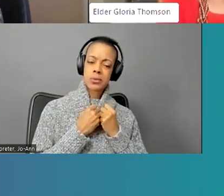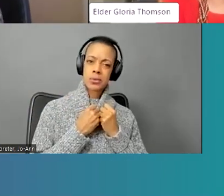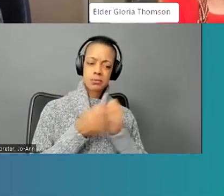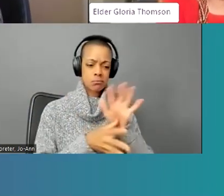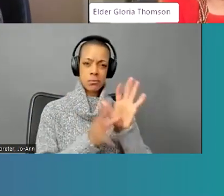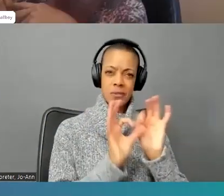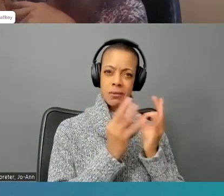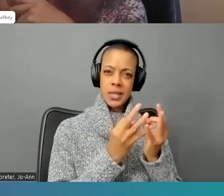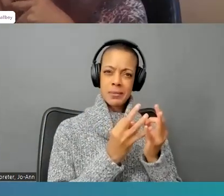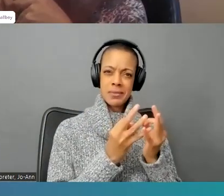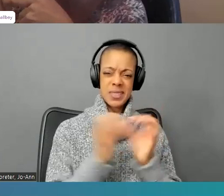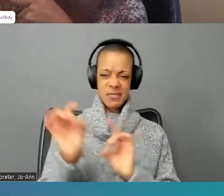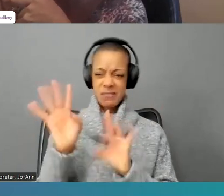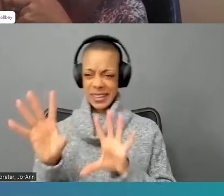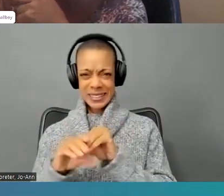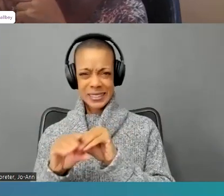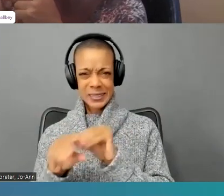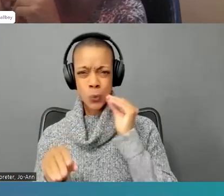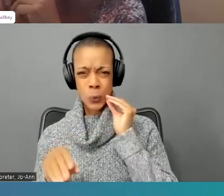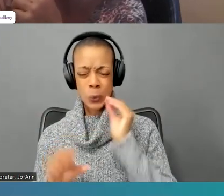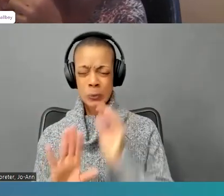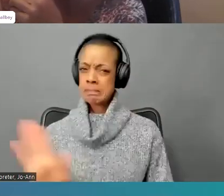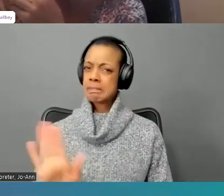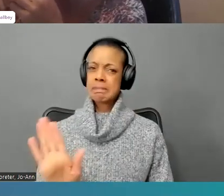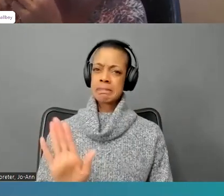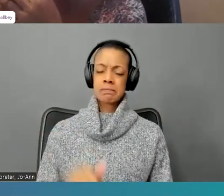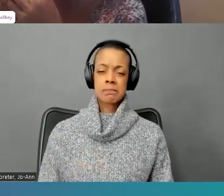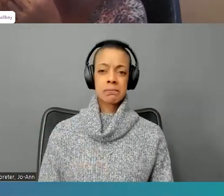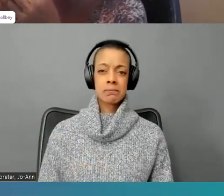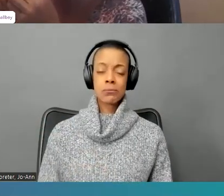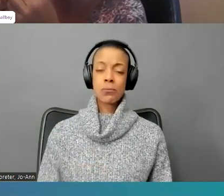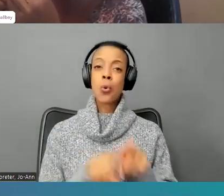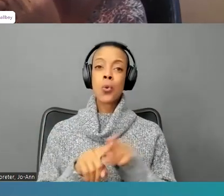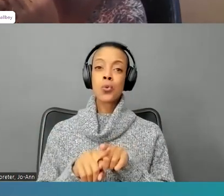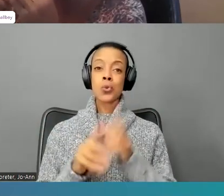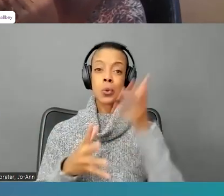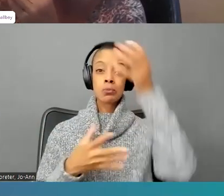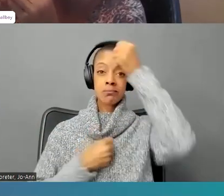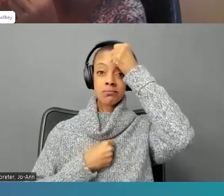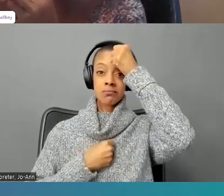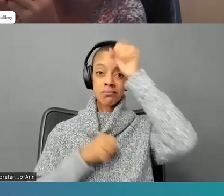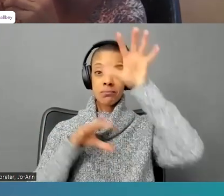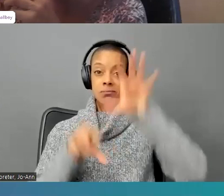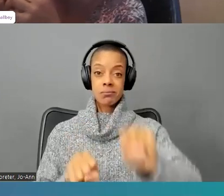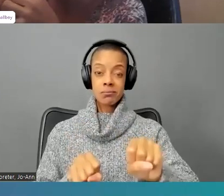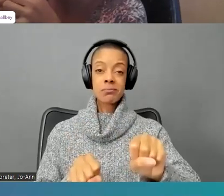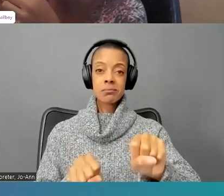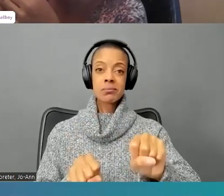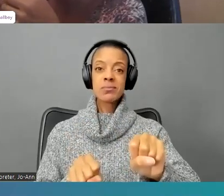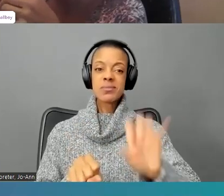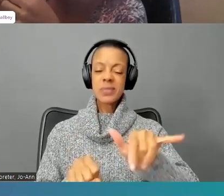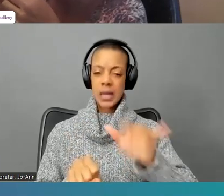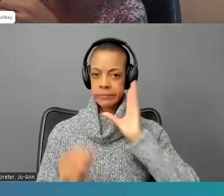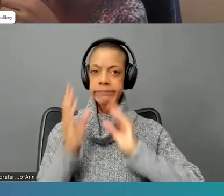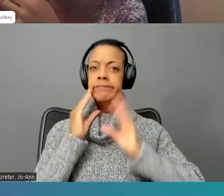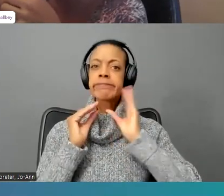And even understanding like the process for colonization. So I've had my hand in